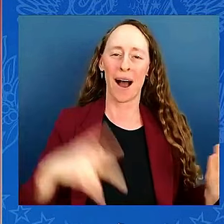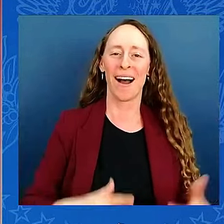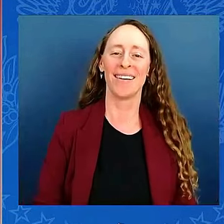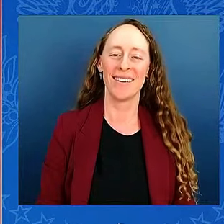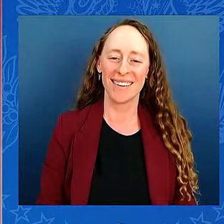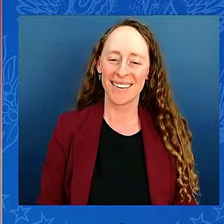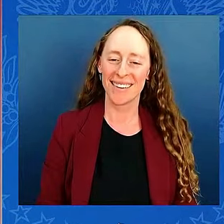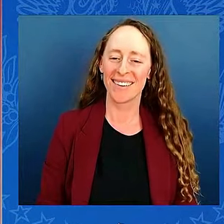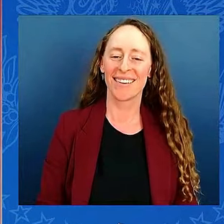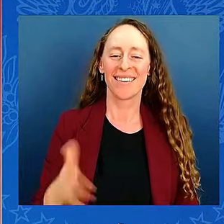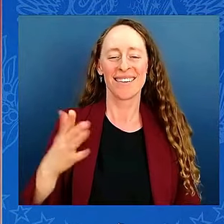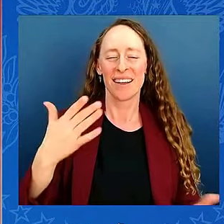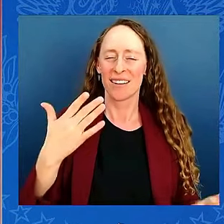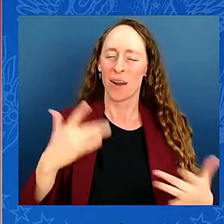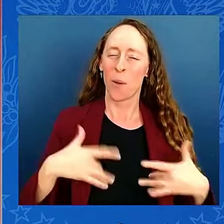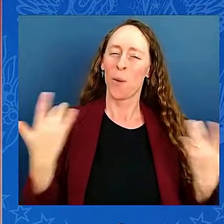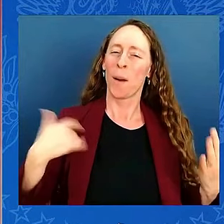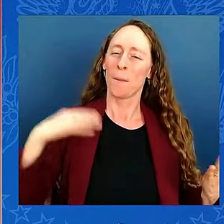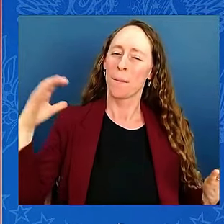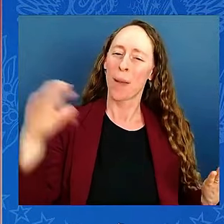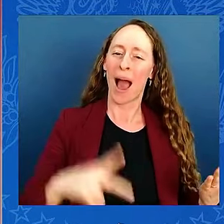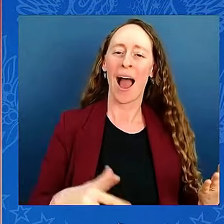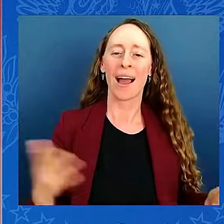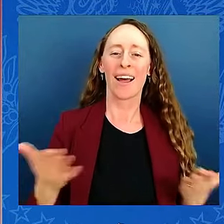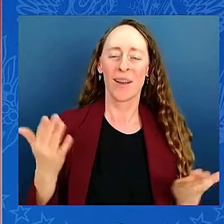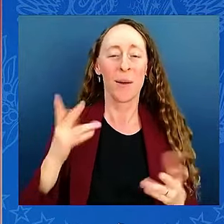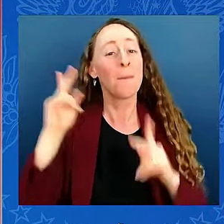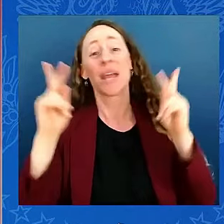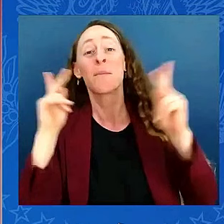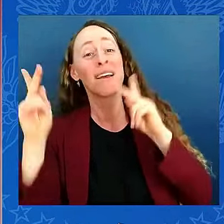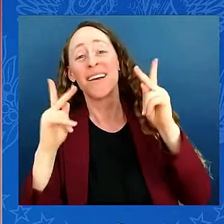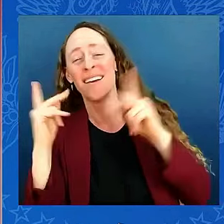love you. Thank you.